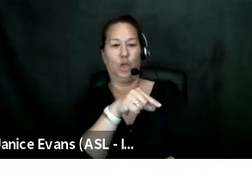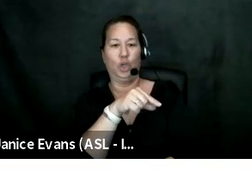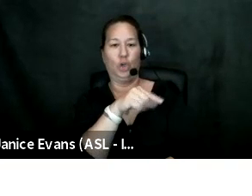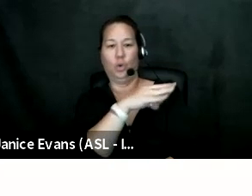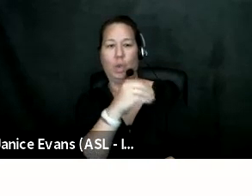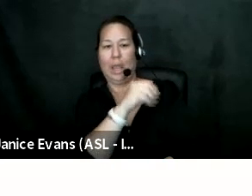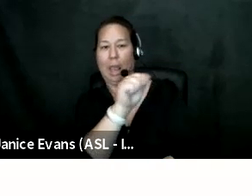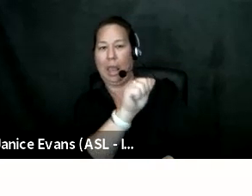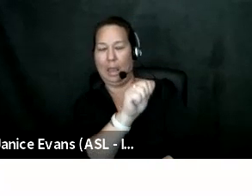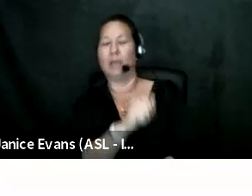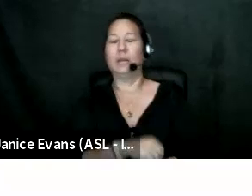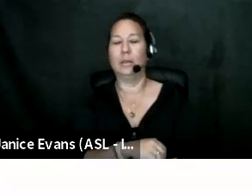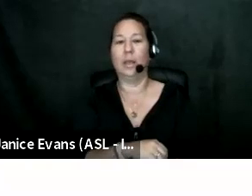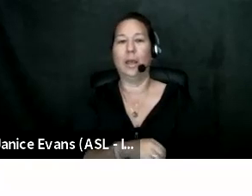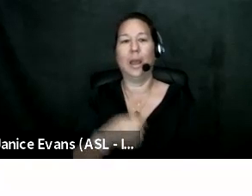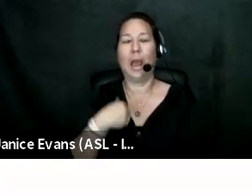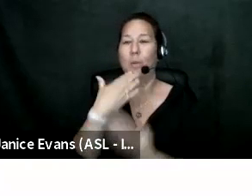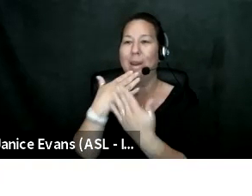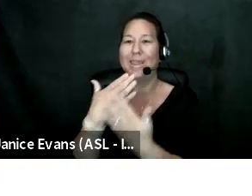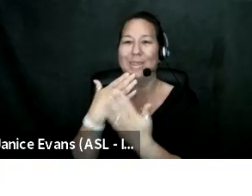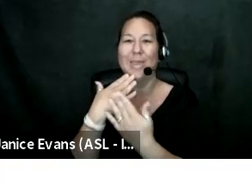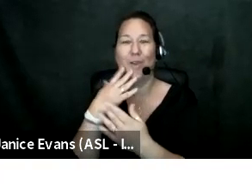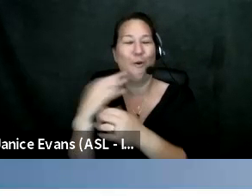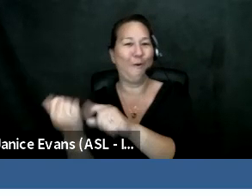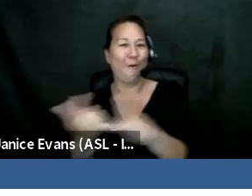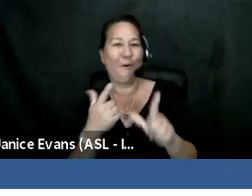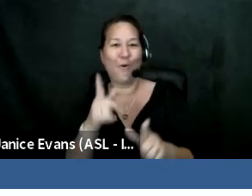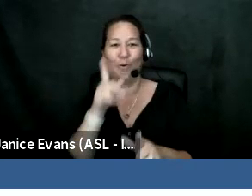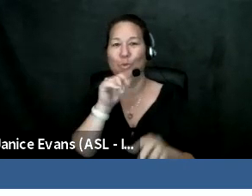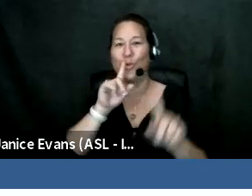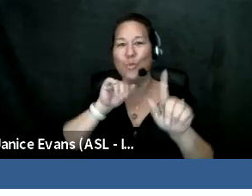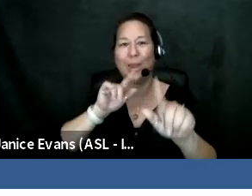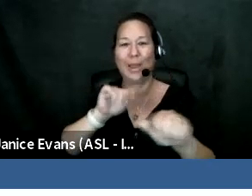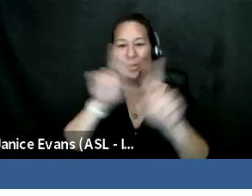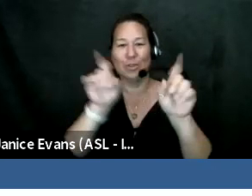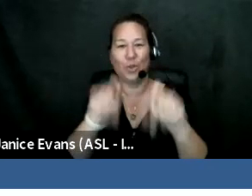folks behind the scenes answering these Q&A questions.